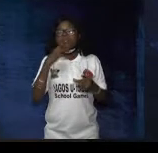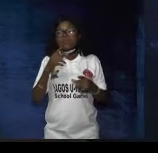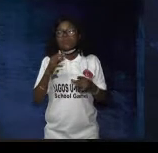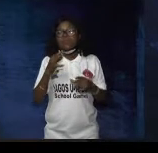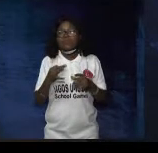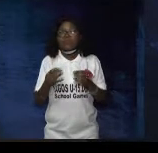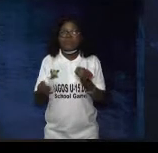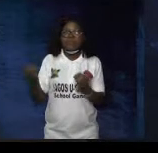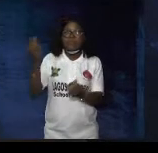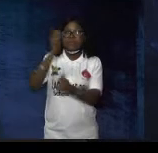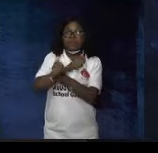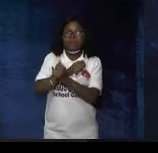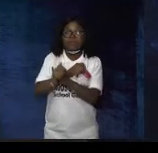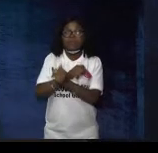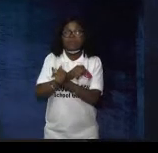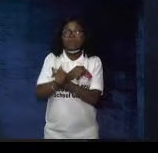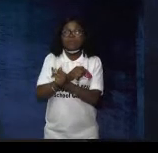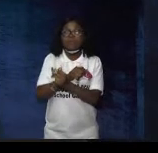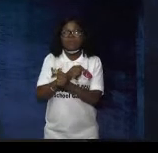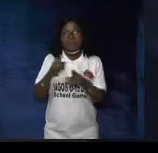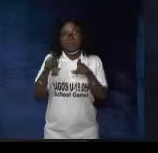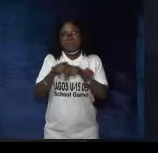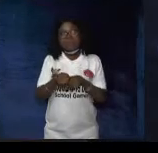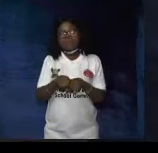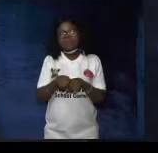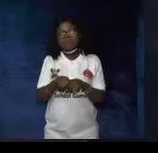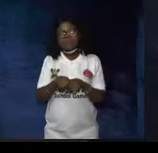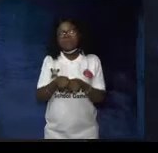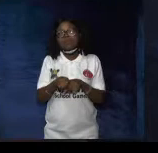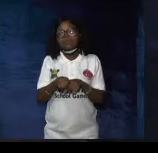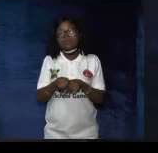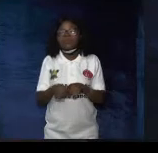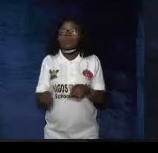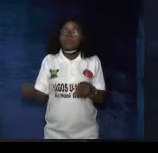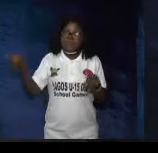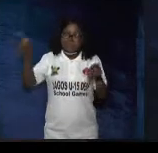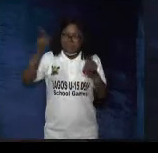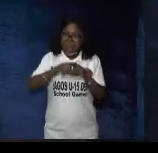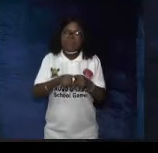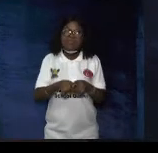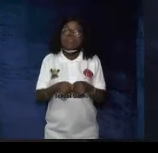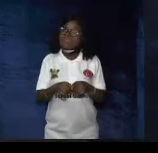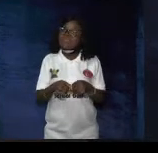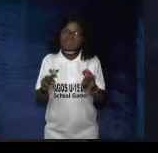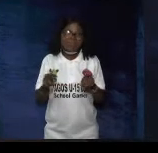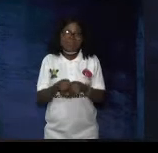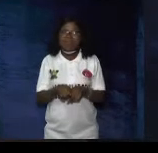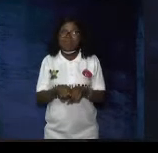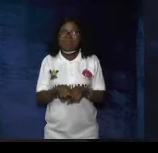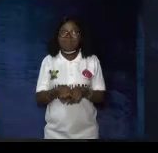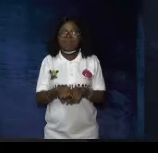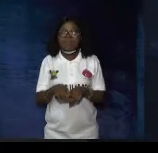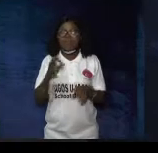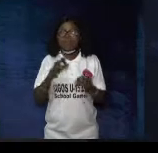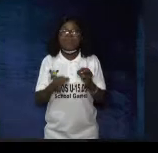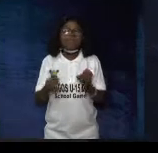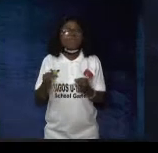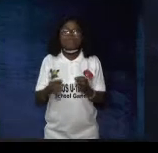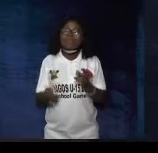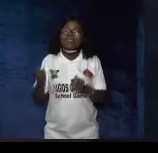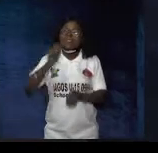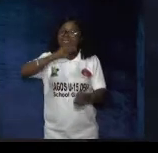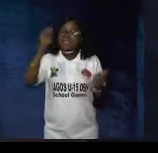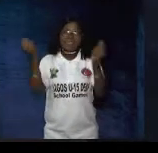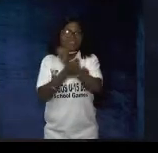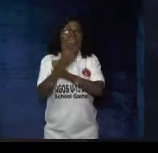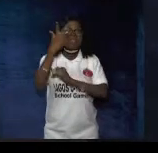points, let me give it double marking like this. Then if I turn it this way, it's looking exactly like when I started. And if I turn it around like